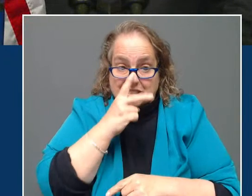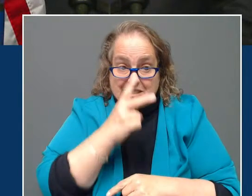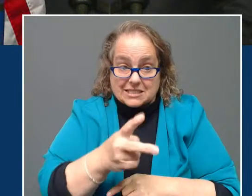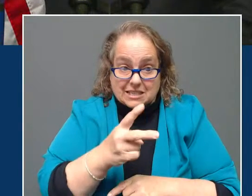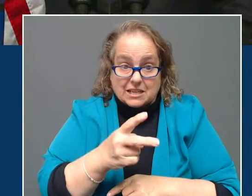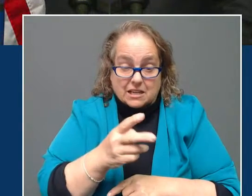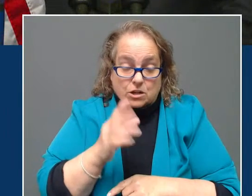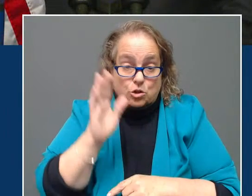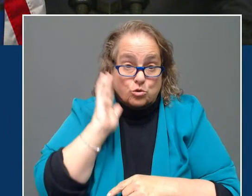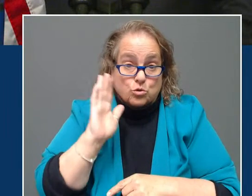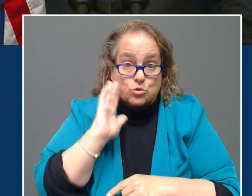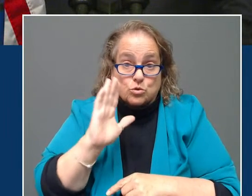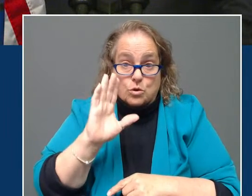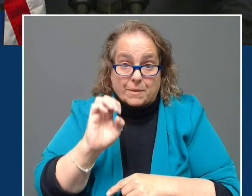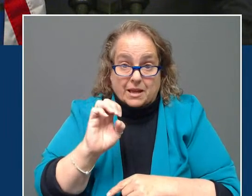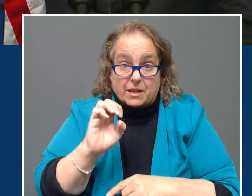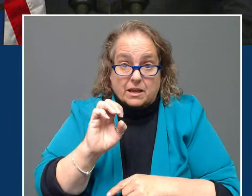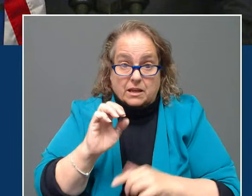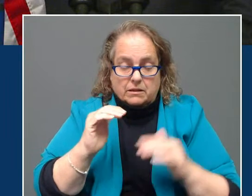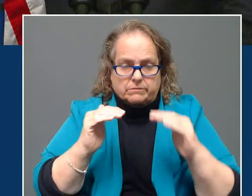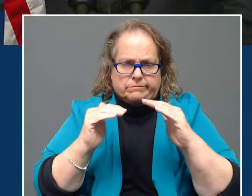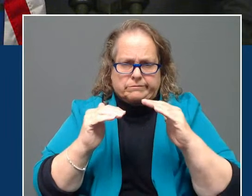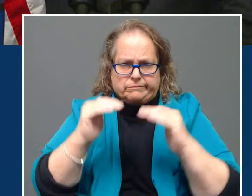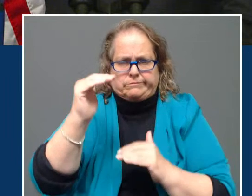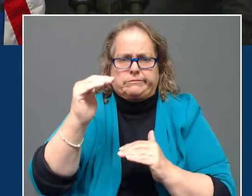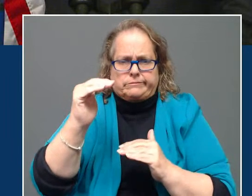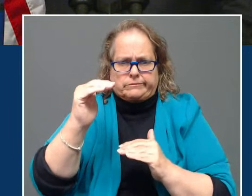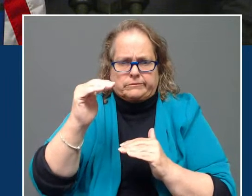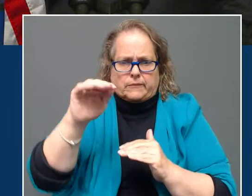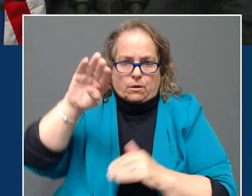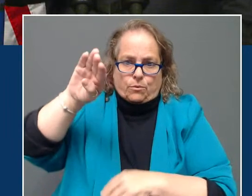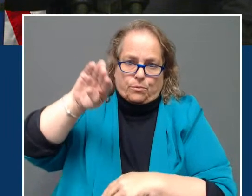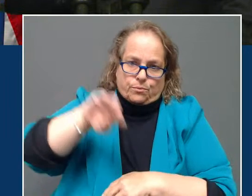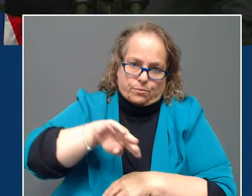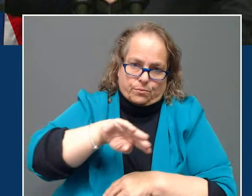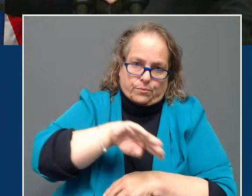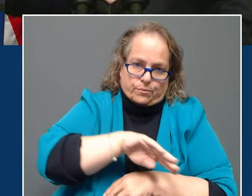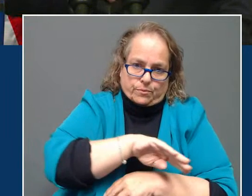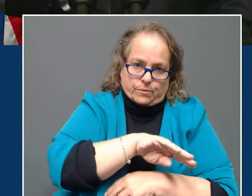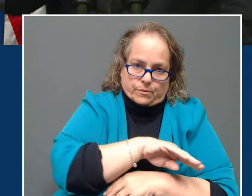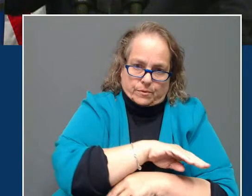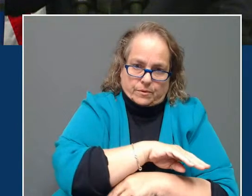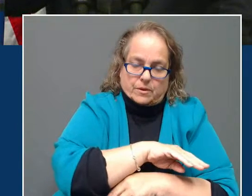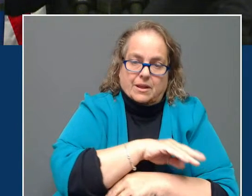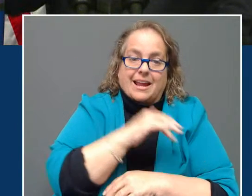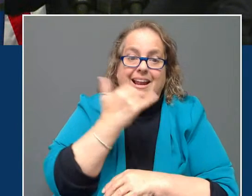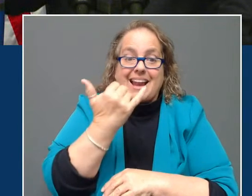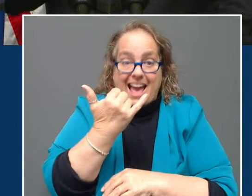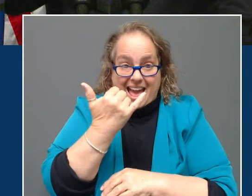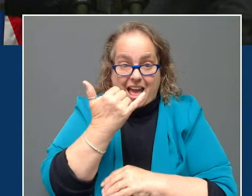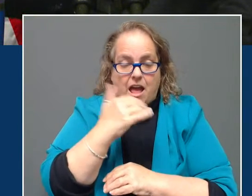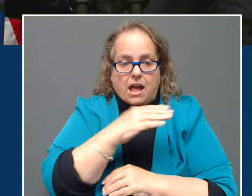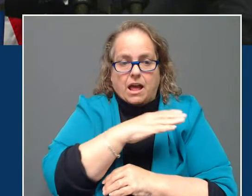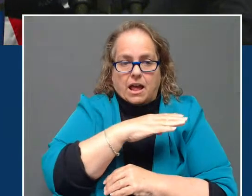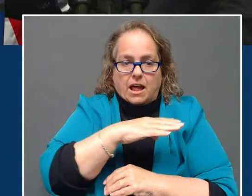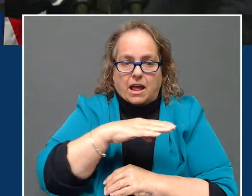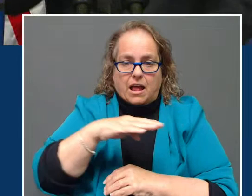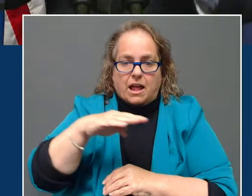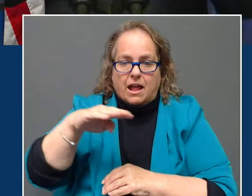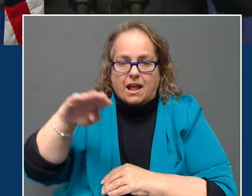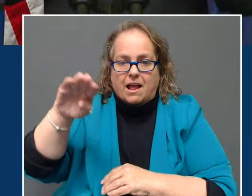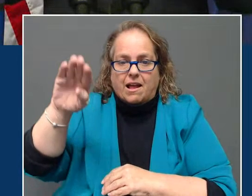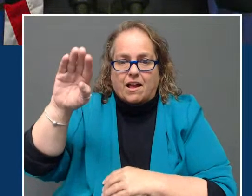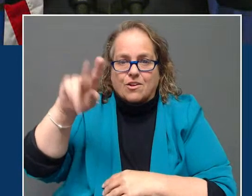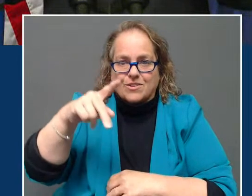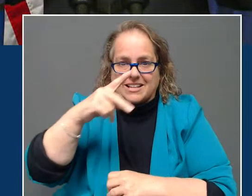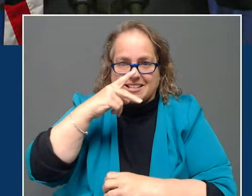be a sharper kind of line that went from 70 and up down. That's